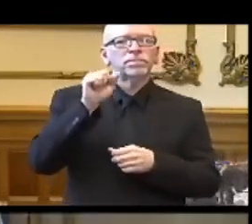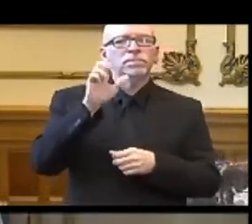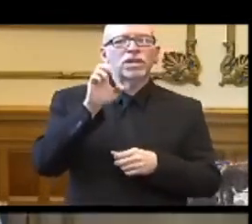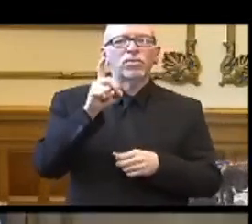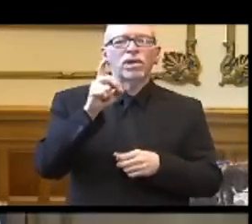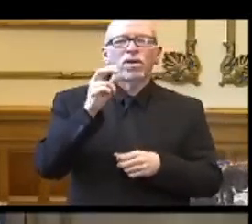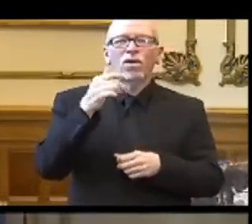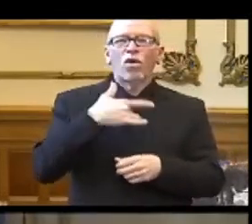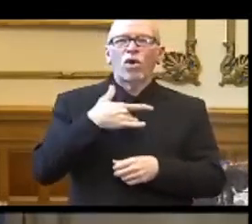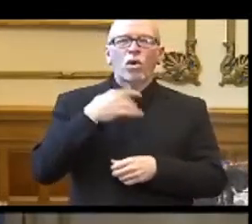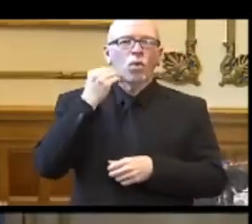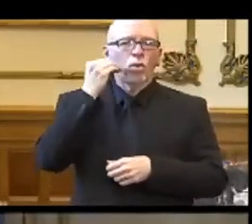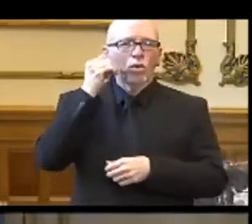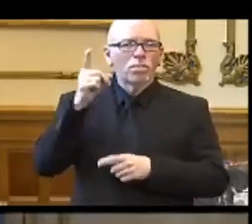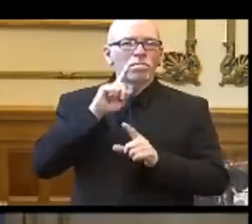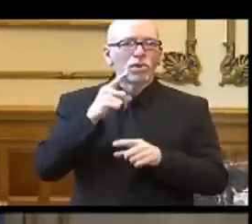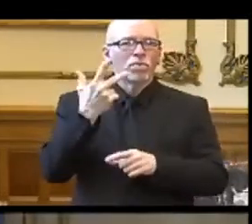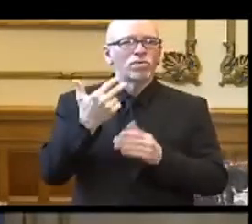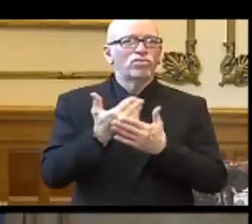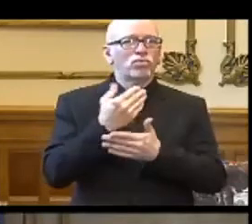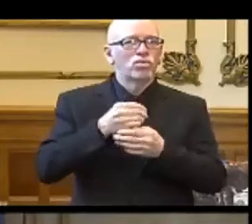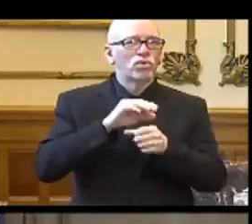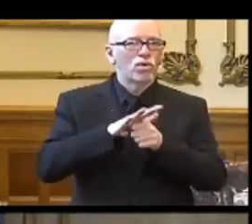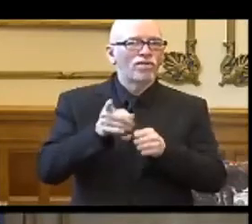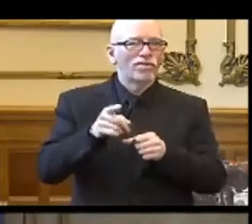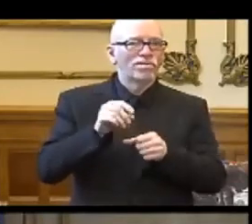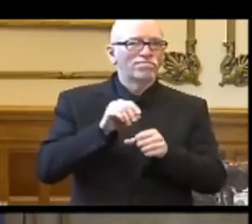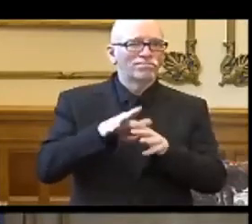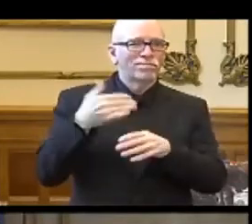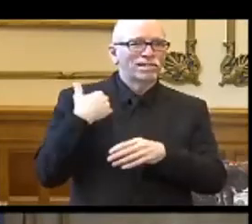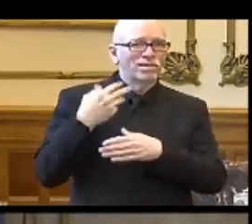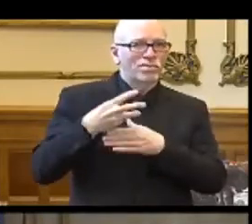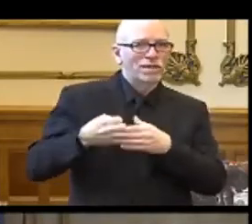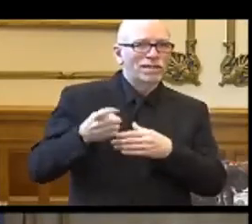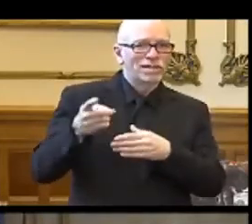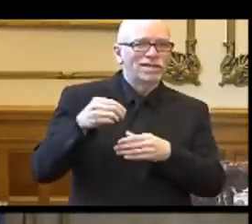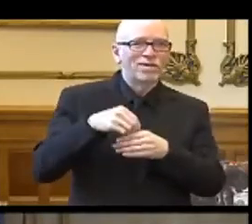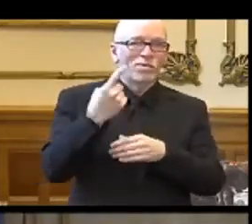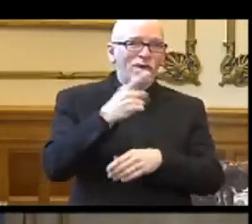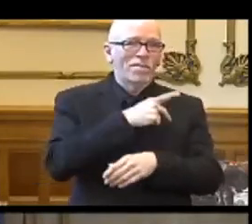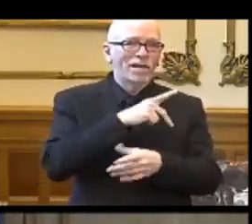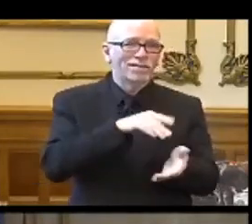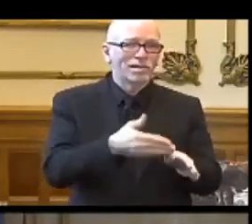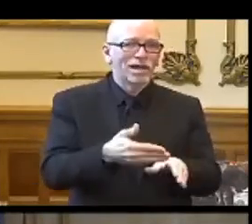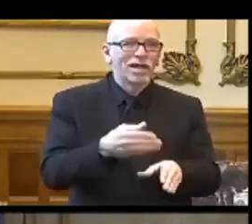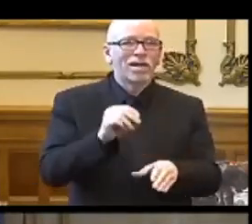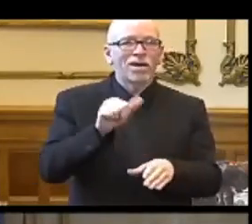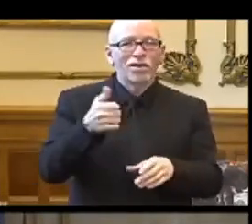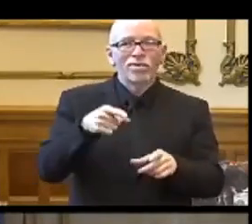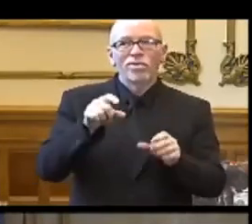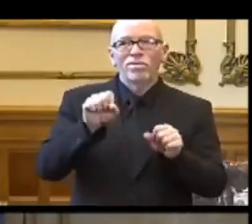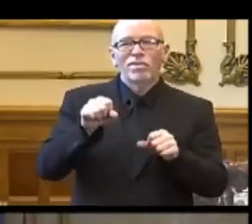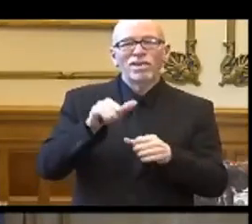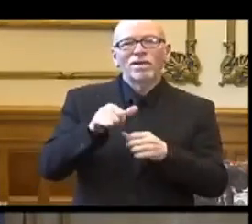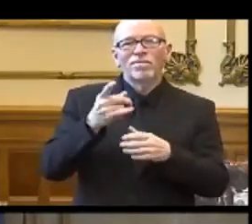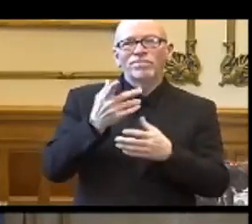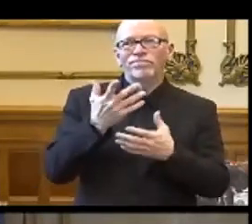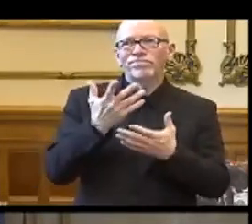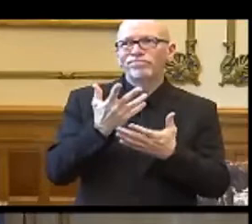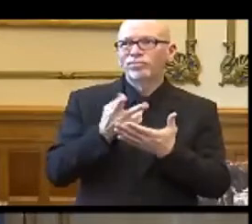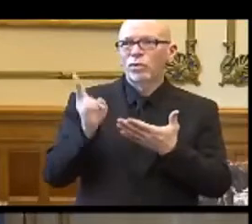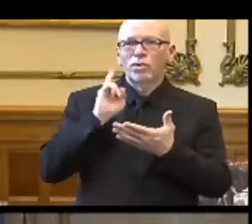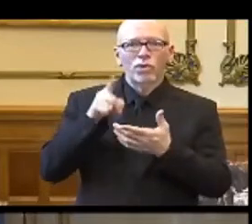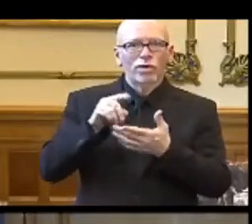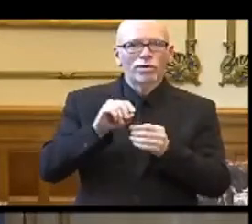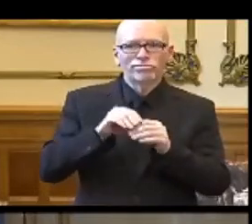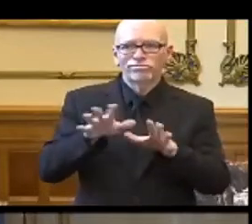Villa reported 3 new COVID-19 deaths this past weekend after one patient died and multiple others were tested 2 weeks ago. And we've